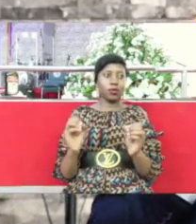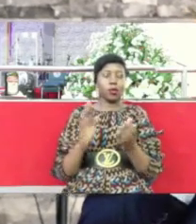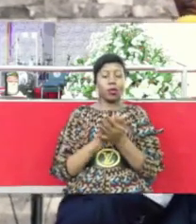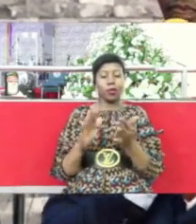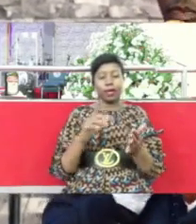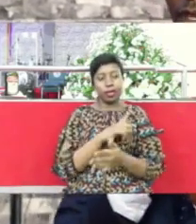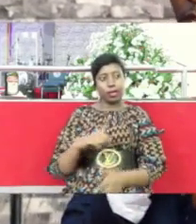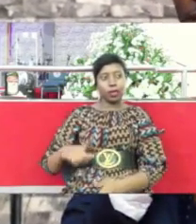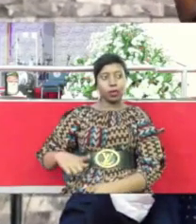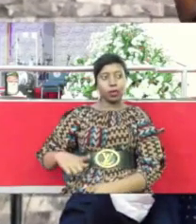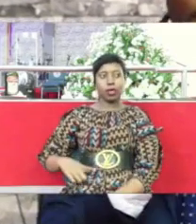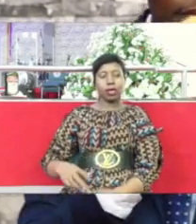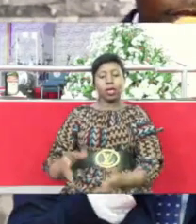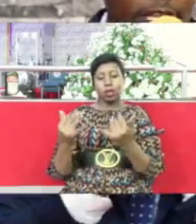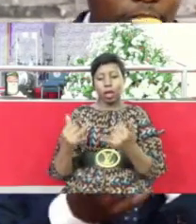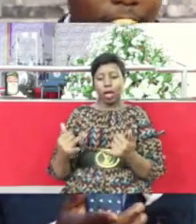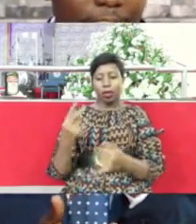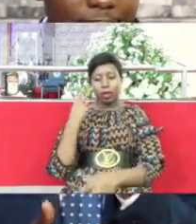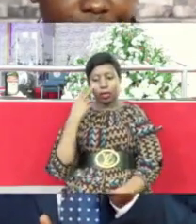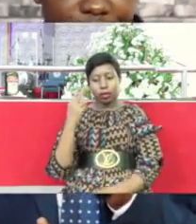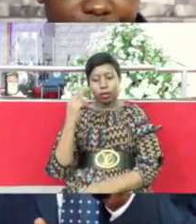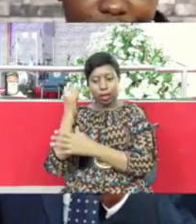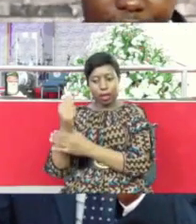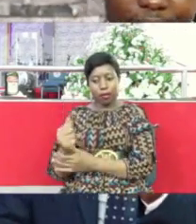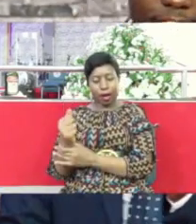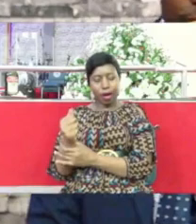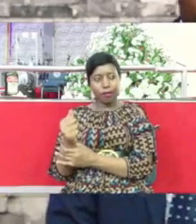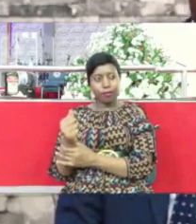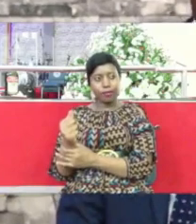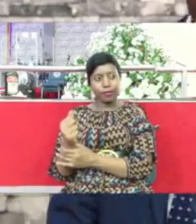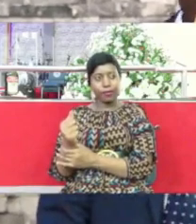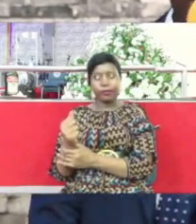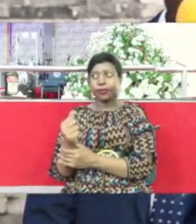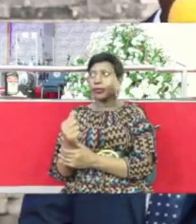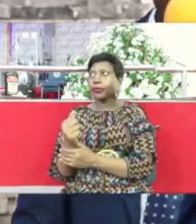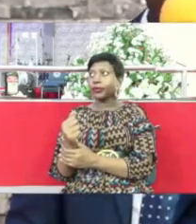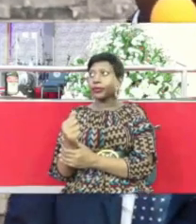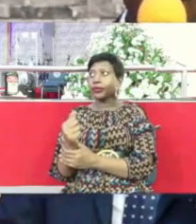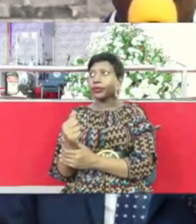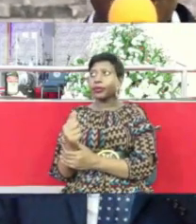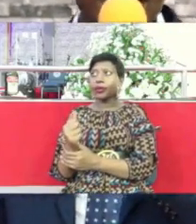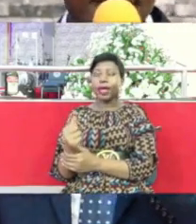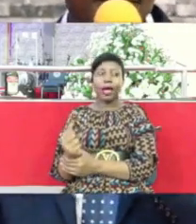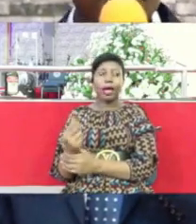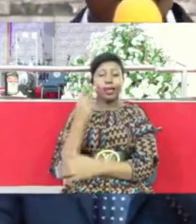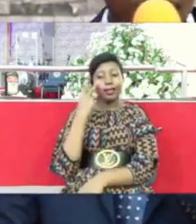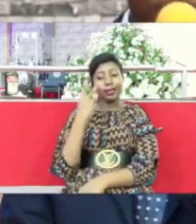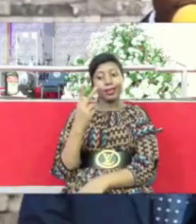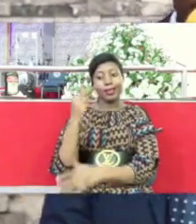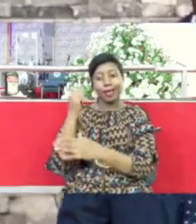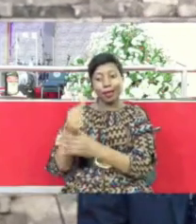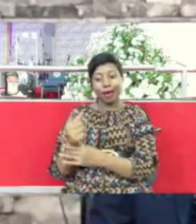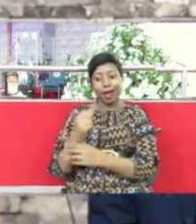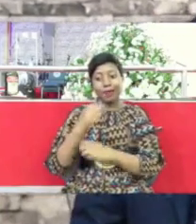Ndipo anamwangalia Ibrahim. And he looks at Ibrahim. Na anamuona 2024. And he sees him in